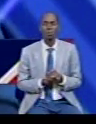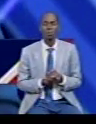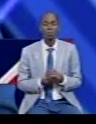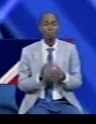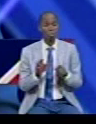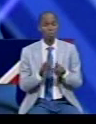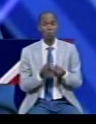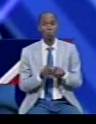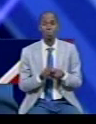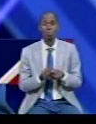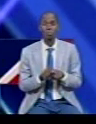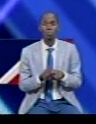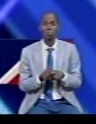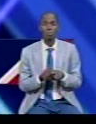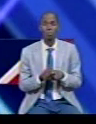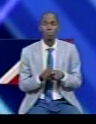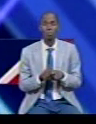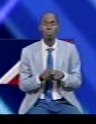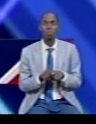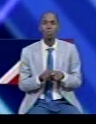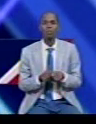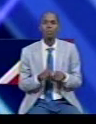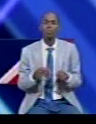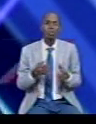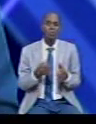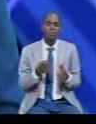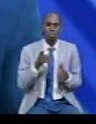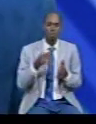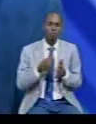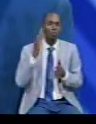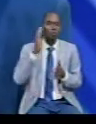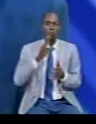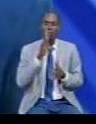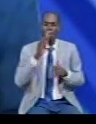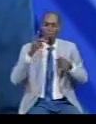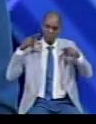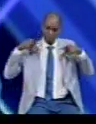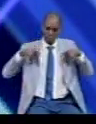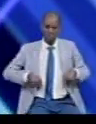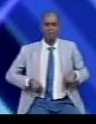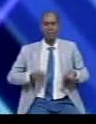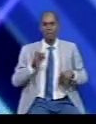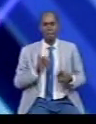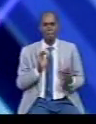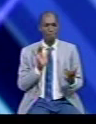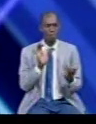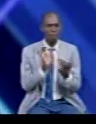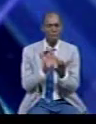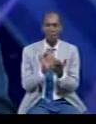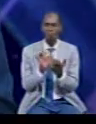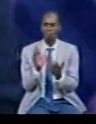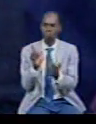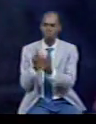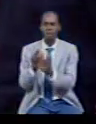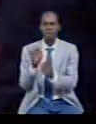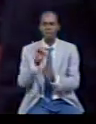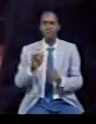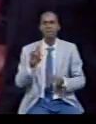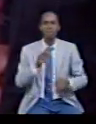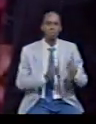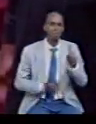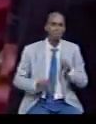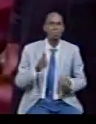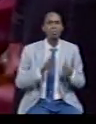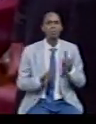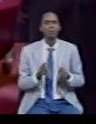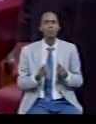Also, there should be personal contact. Trace them where they are. We can use